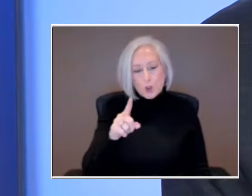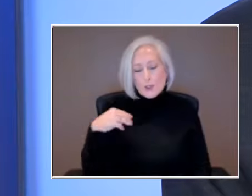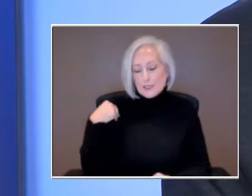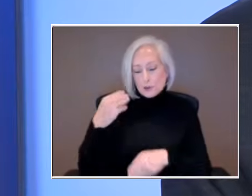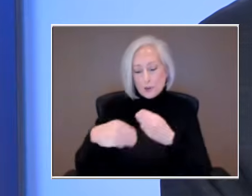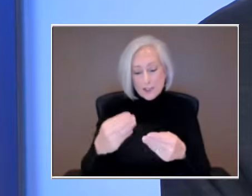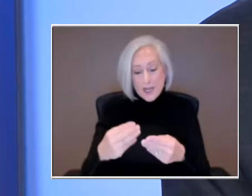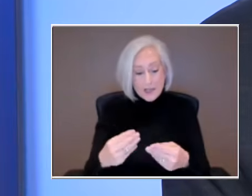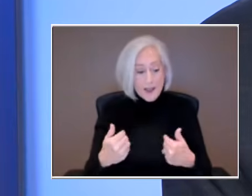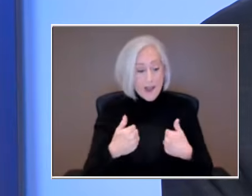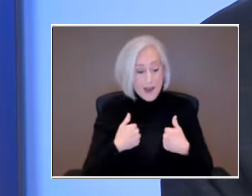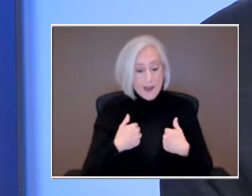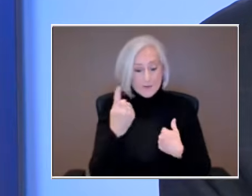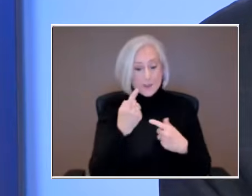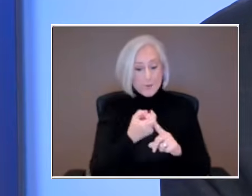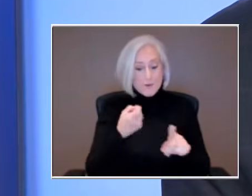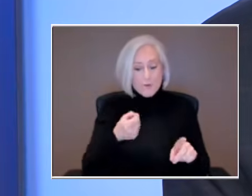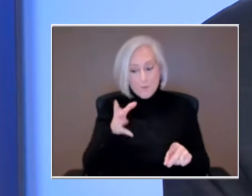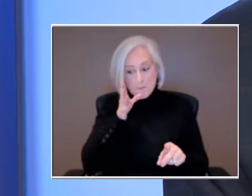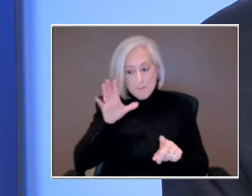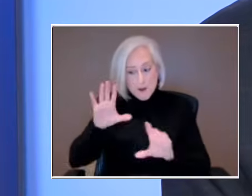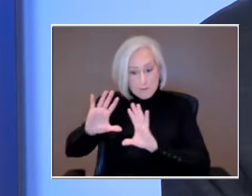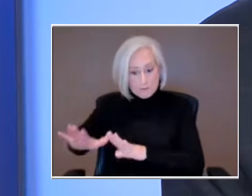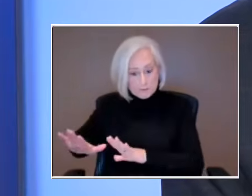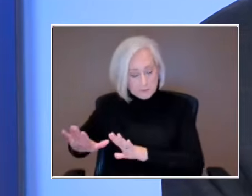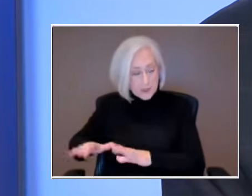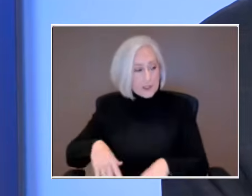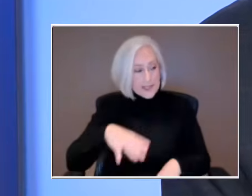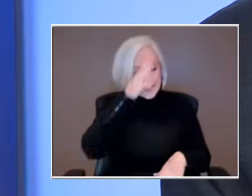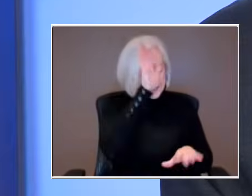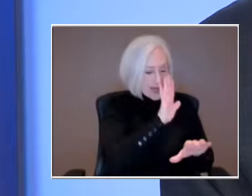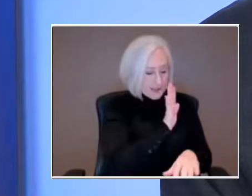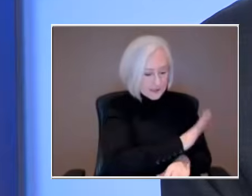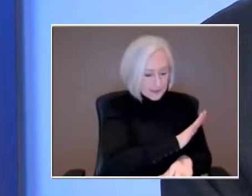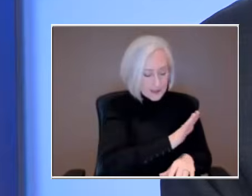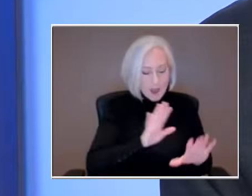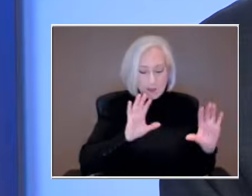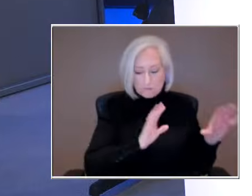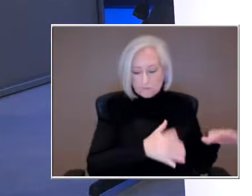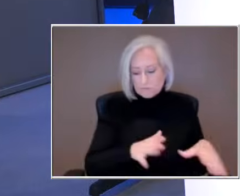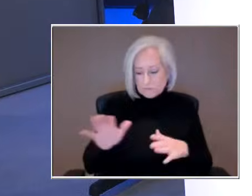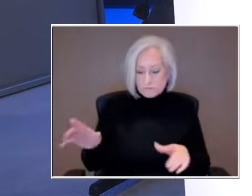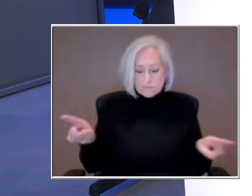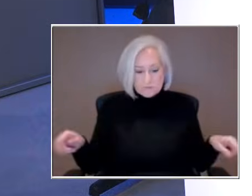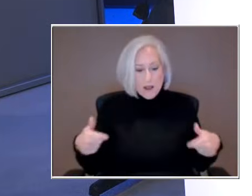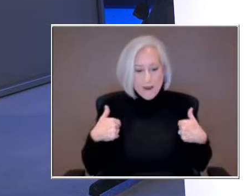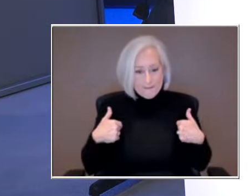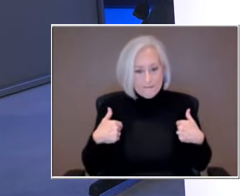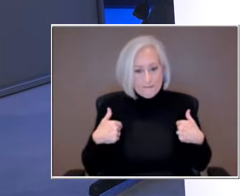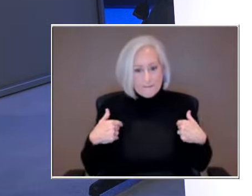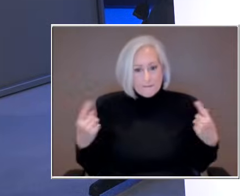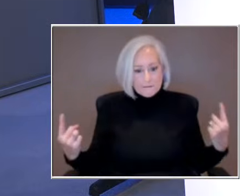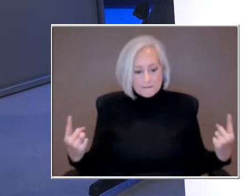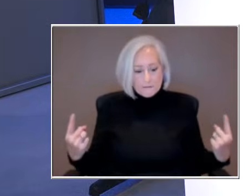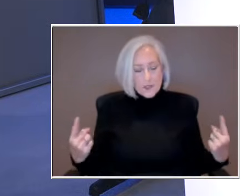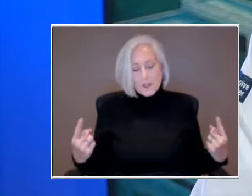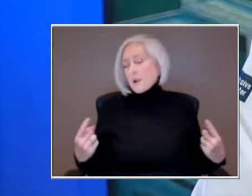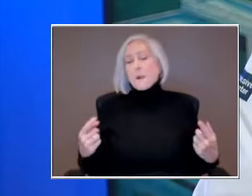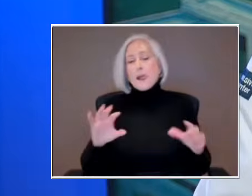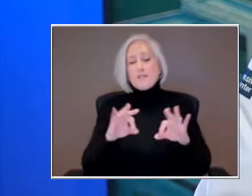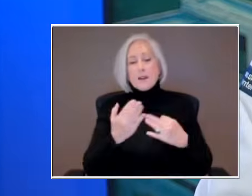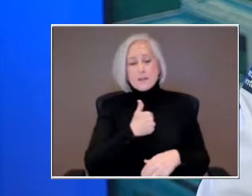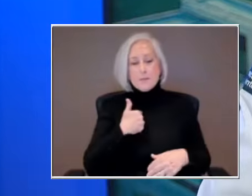it. So Dr. Doolittle would probably talk more to that than me. Is there genetic testing he could do? There is